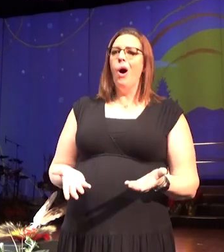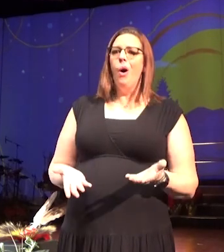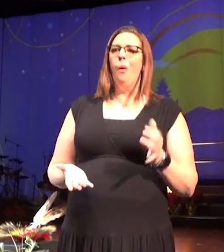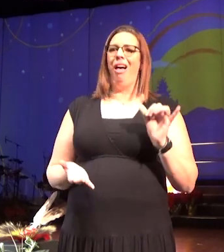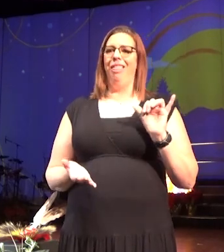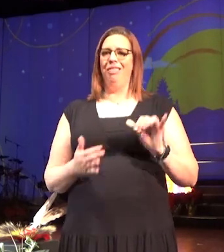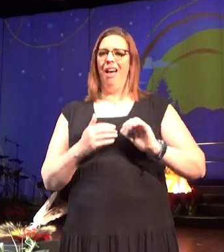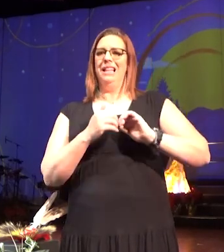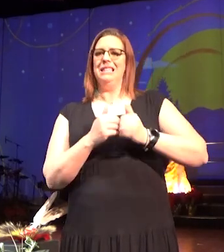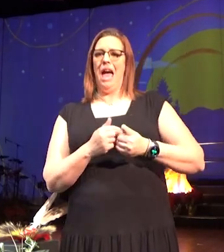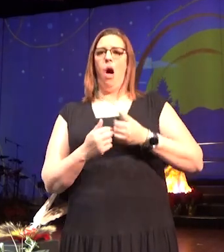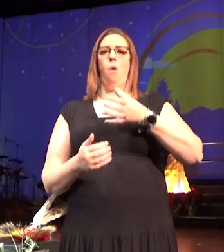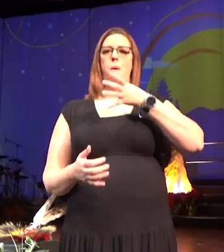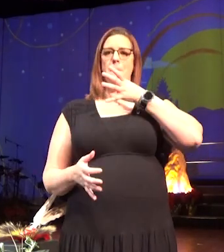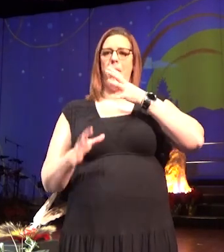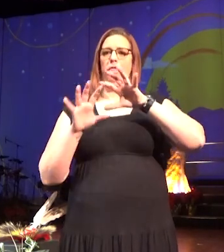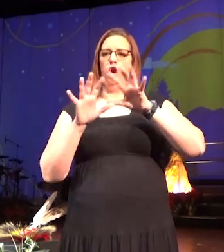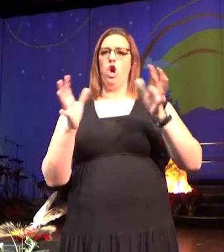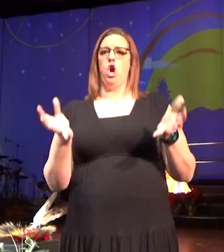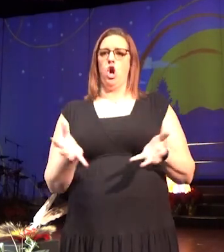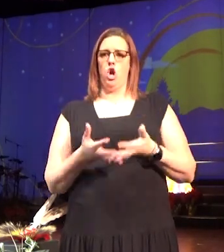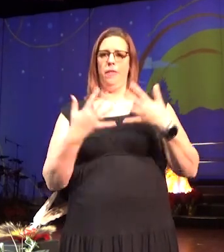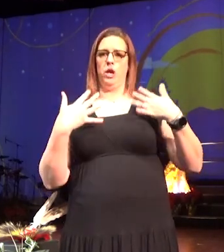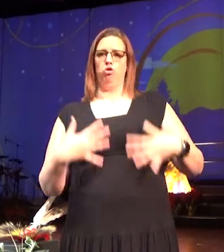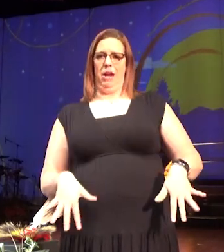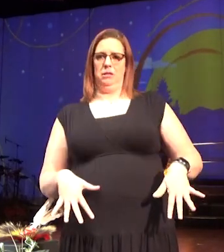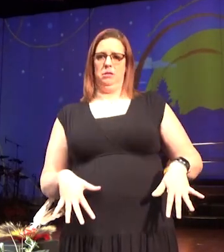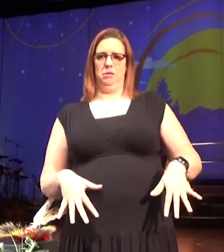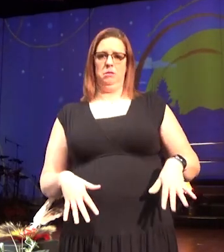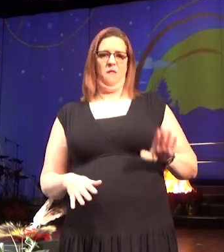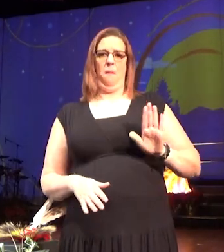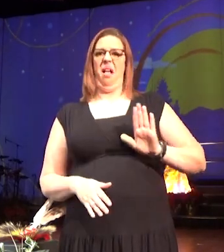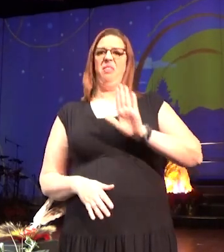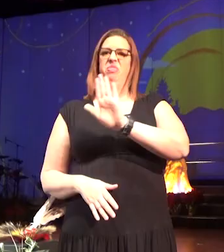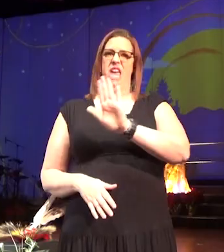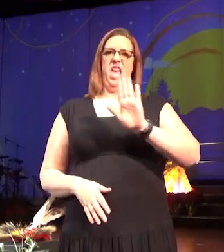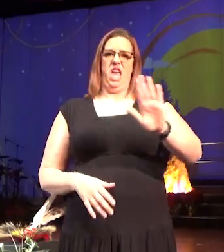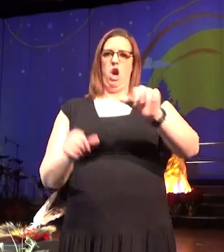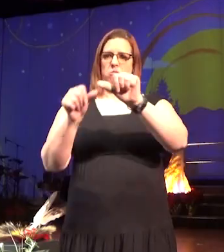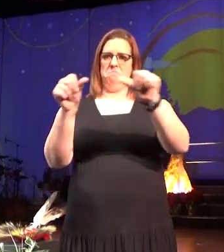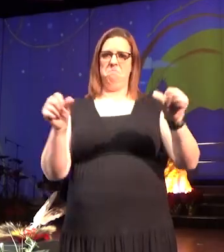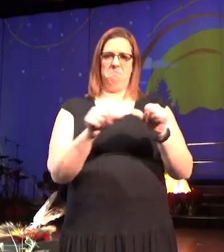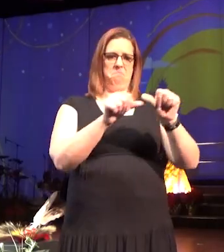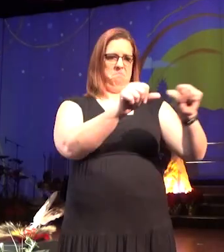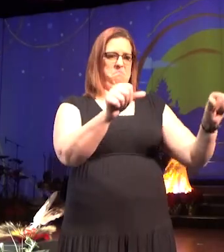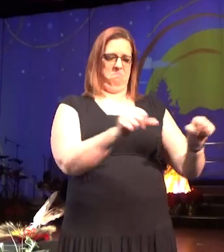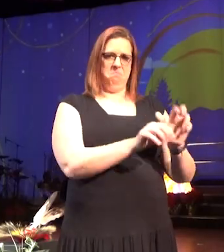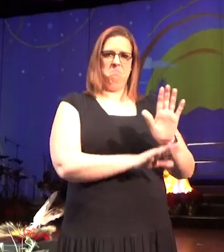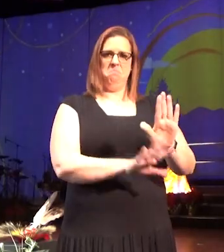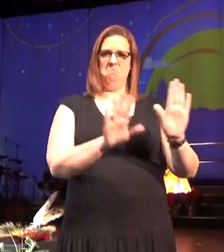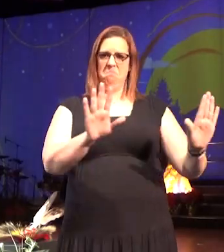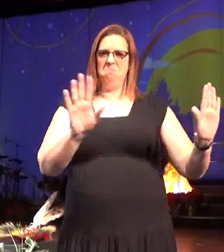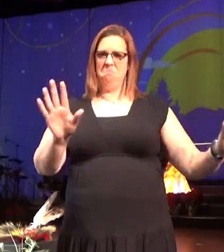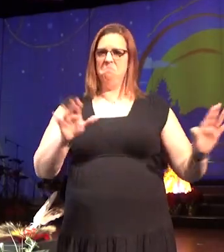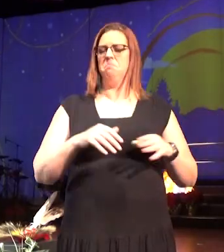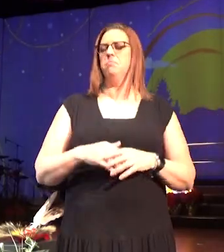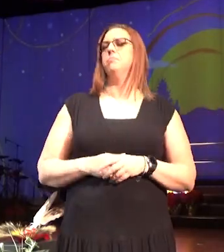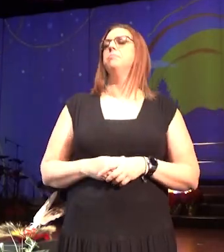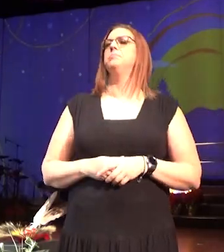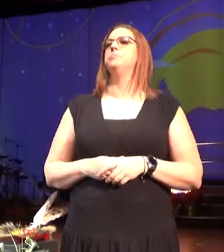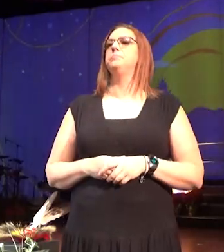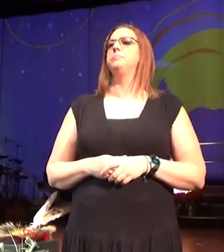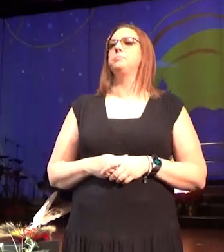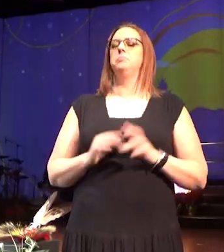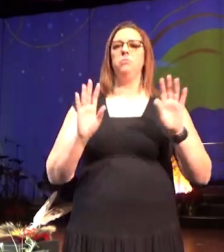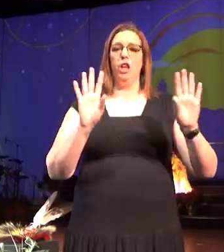them. Because that's where they're from that region. And it dressed, Mother Earth dressed them from that.